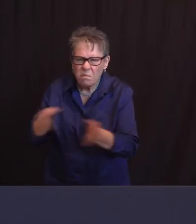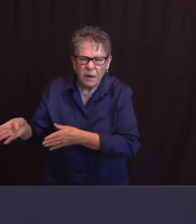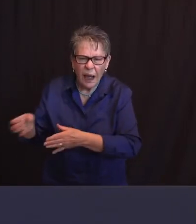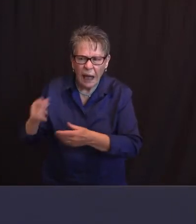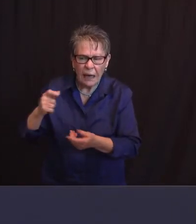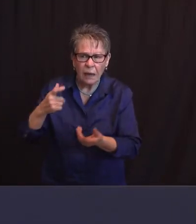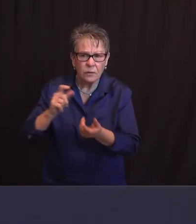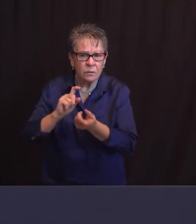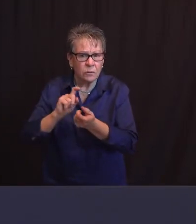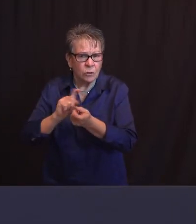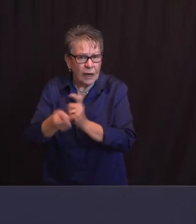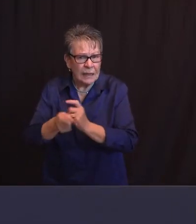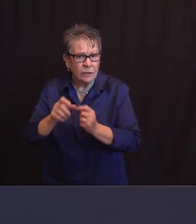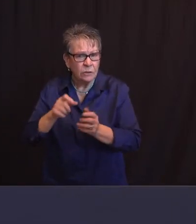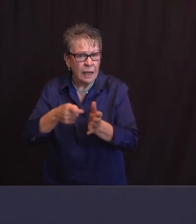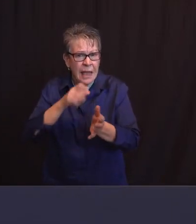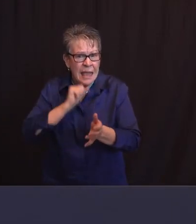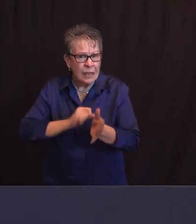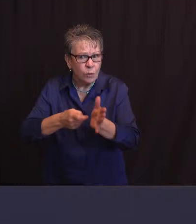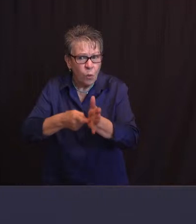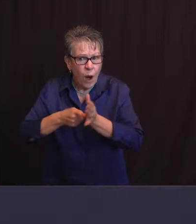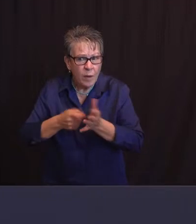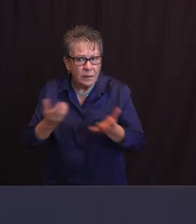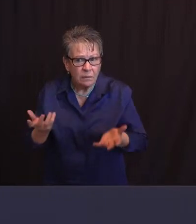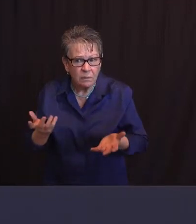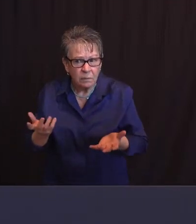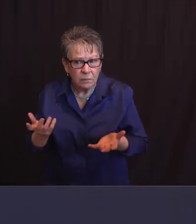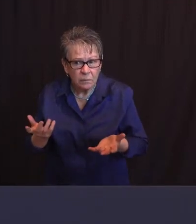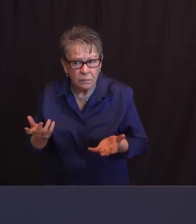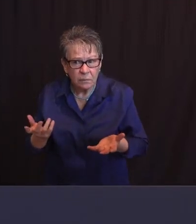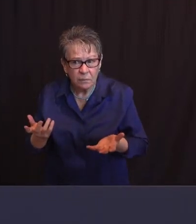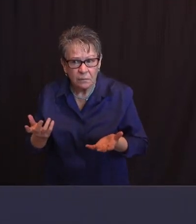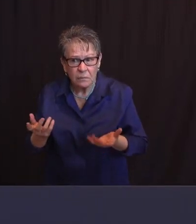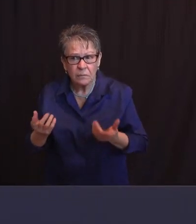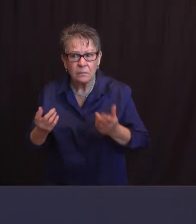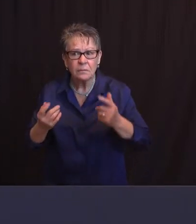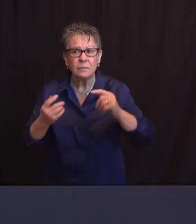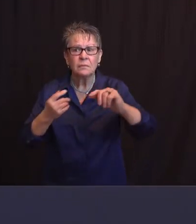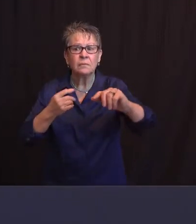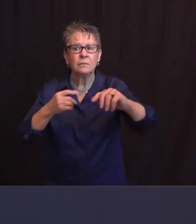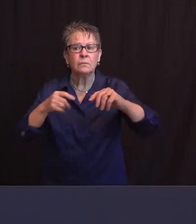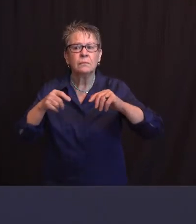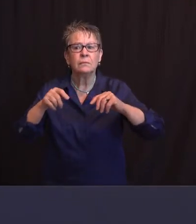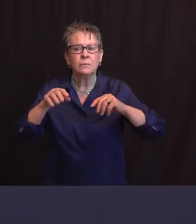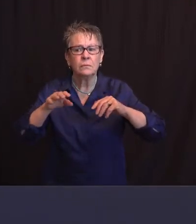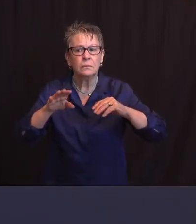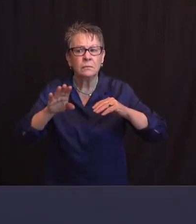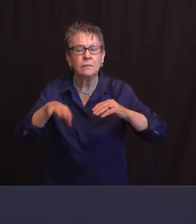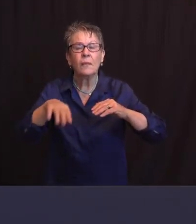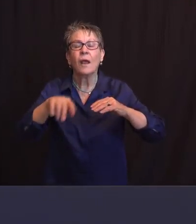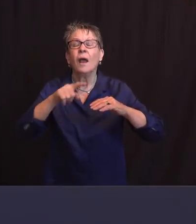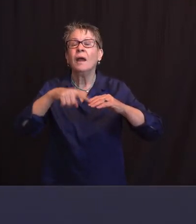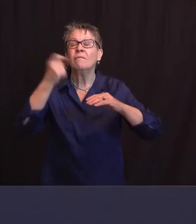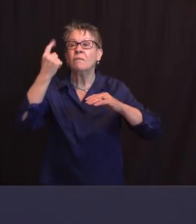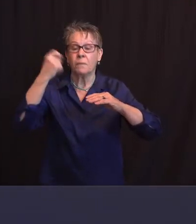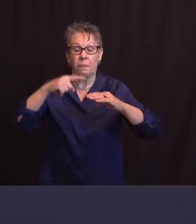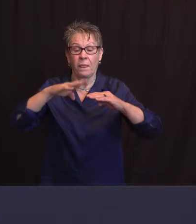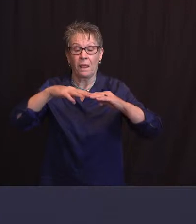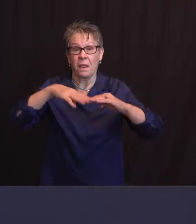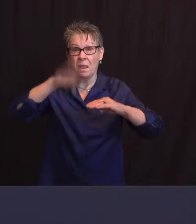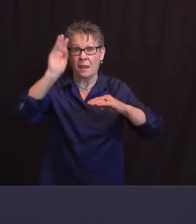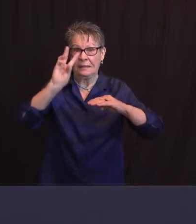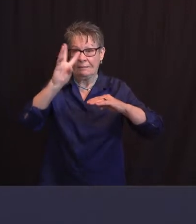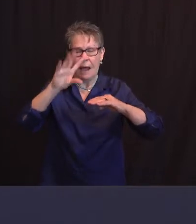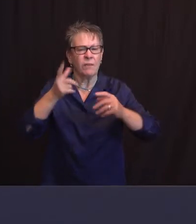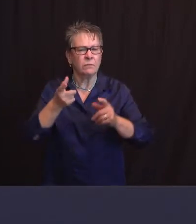if you're 65 and older, you're automatically eligible. If you're under 65 and you have a chronic condition, you've been eligible since January. That continues